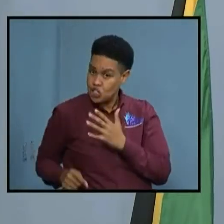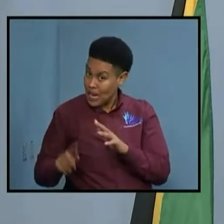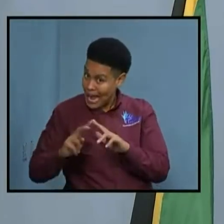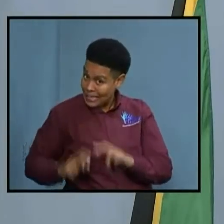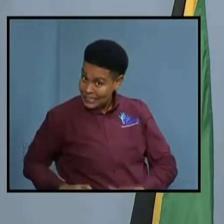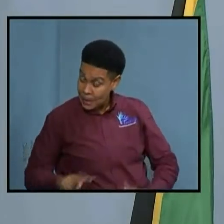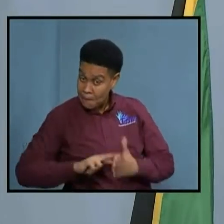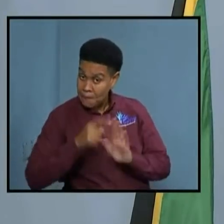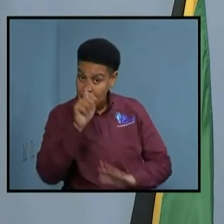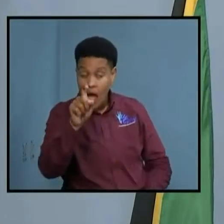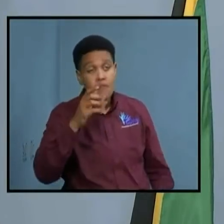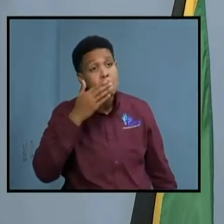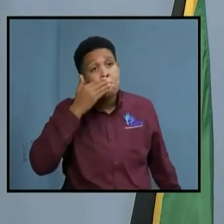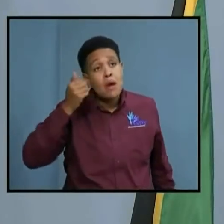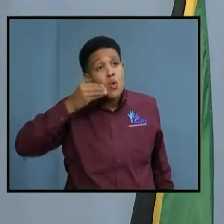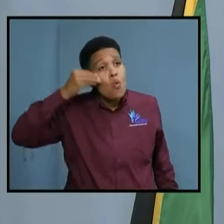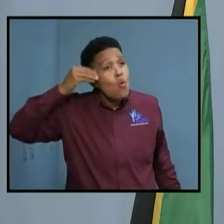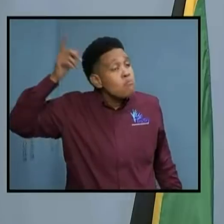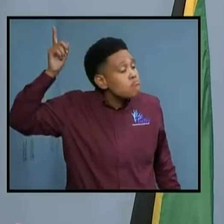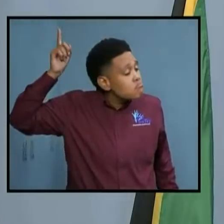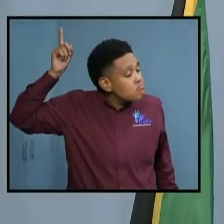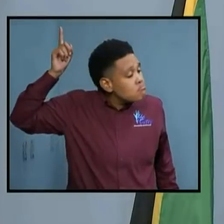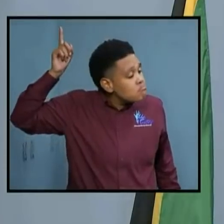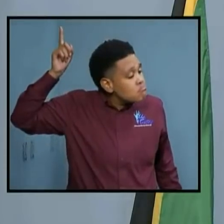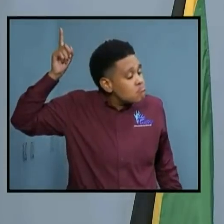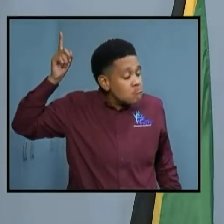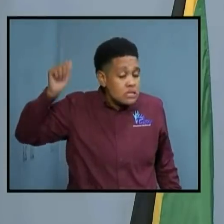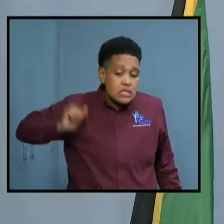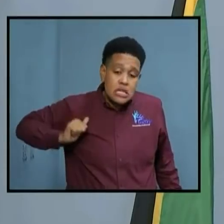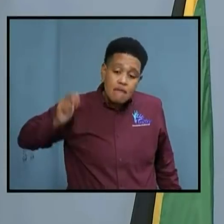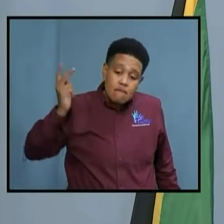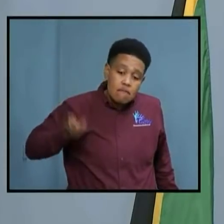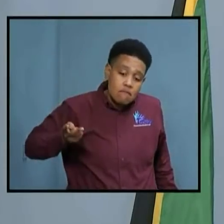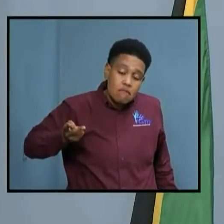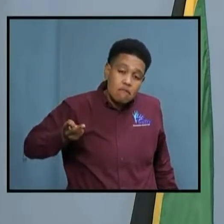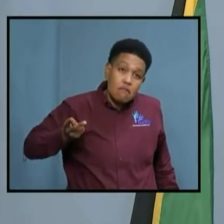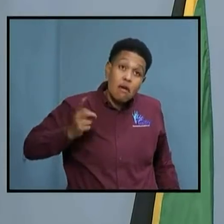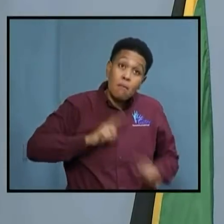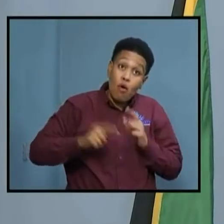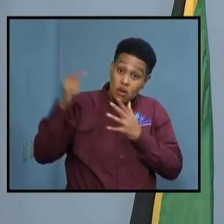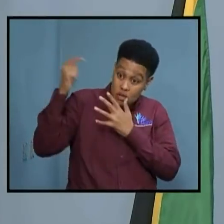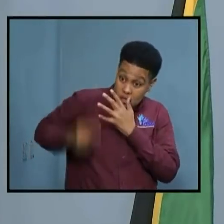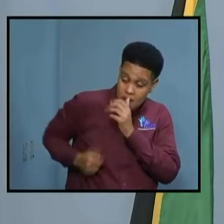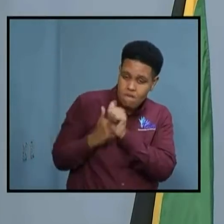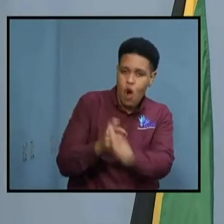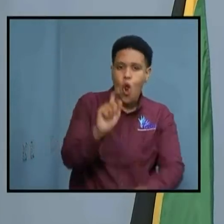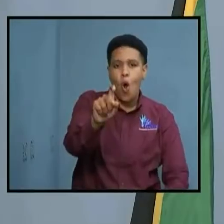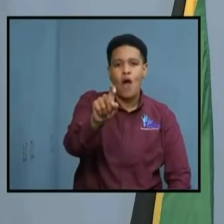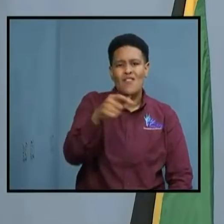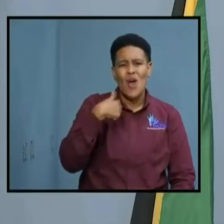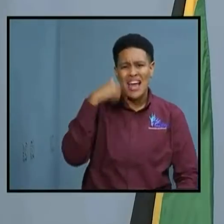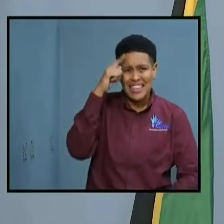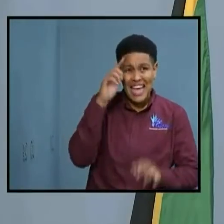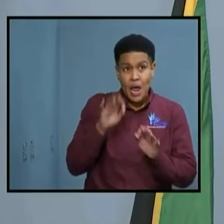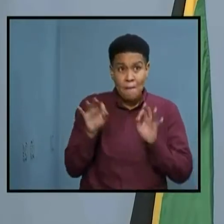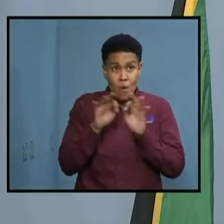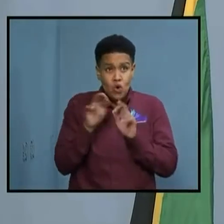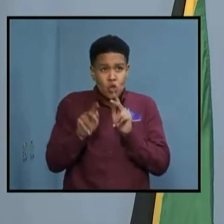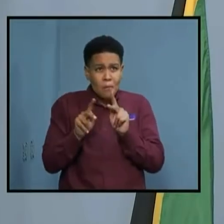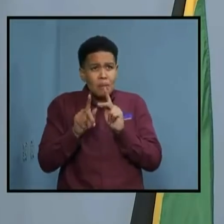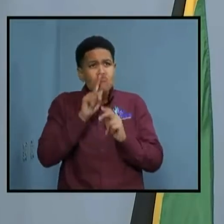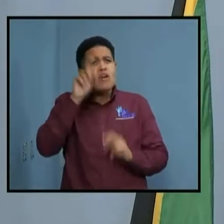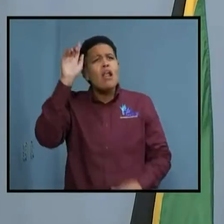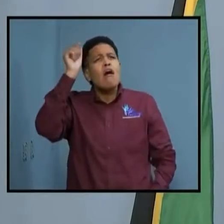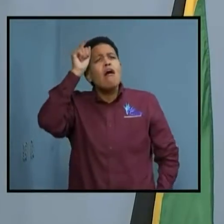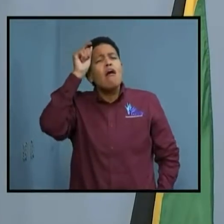you're going to have to get well at home. But these are the conditions that you have to follow. And I think it's important so persons